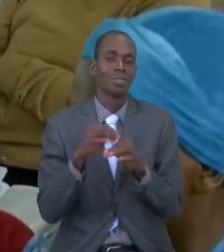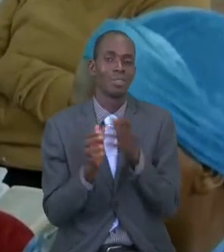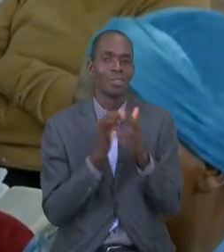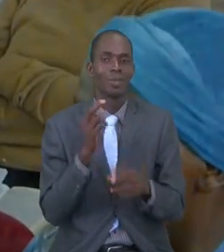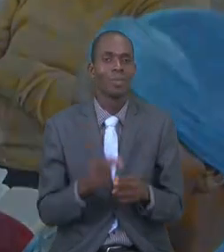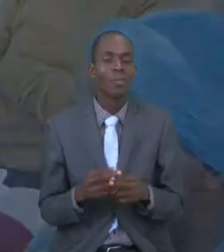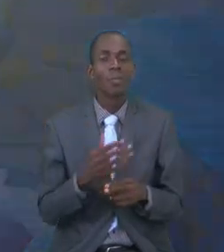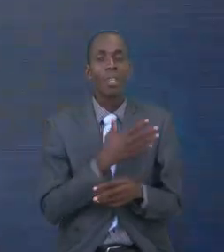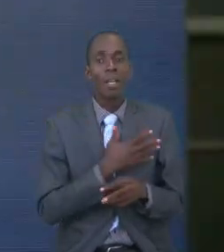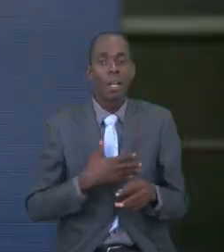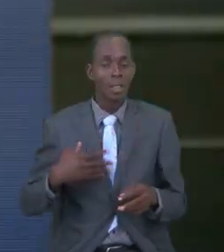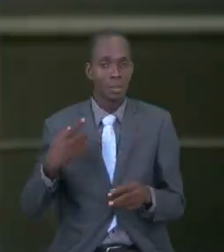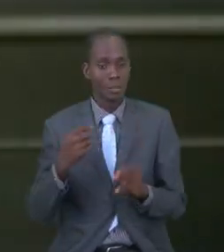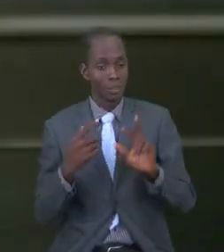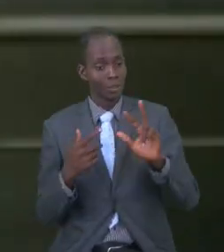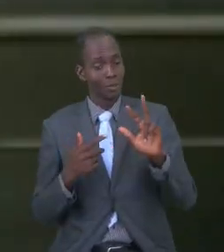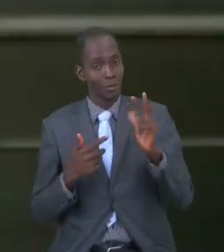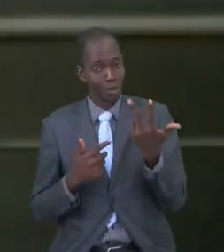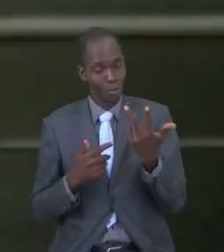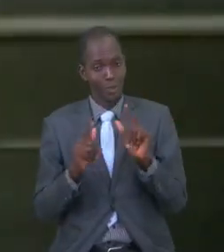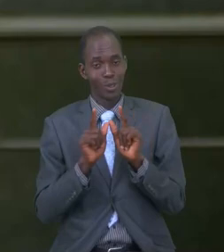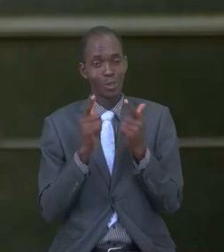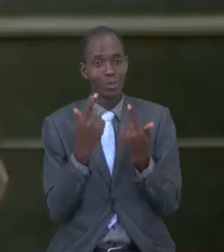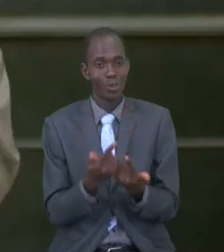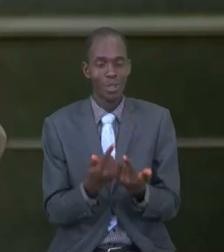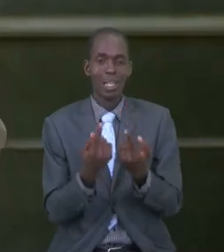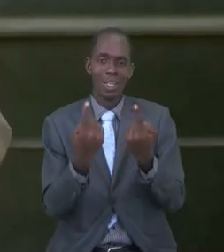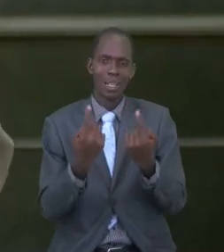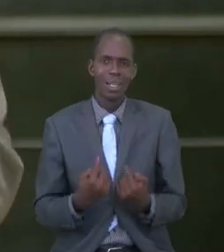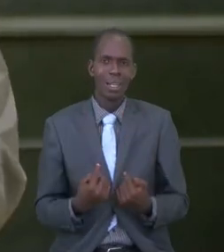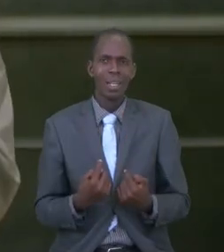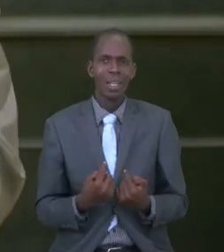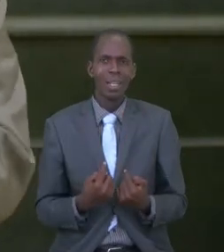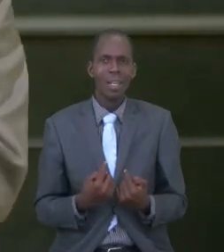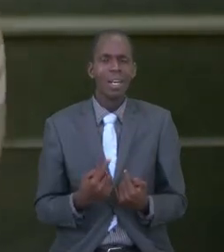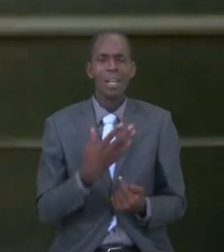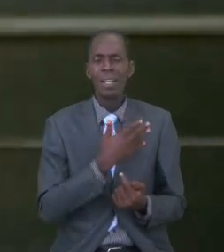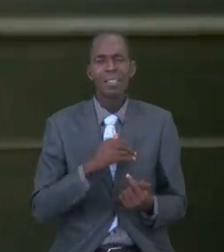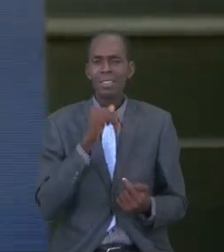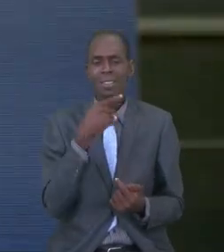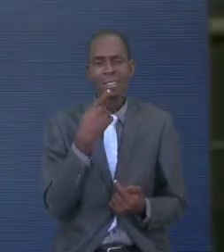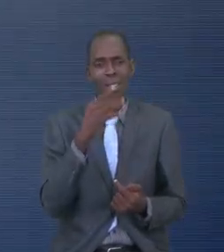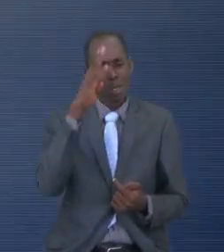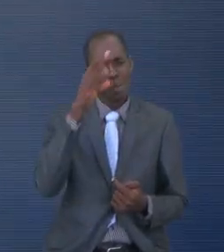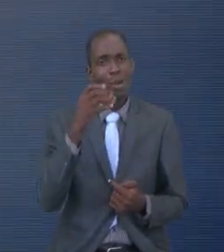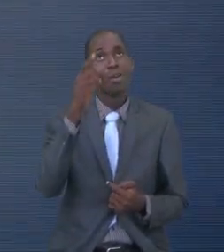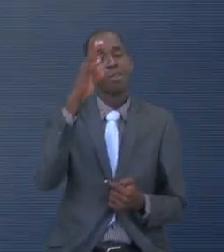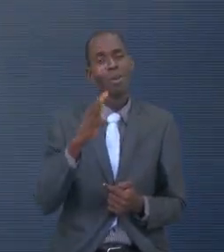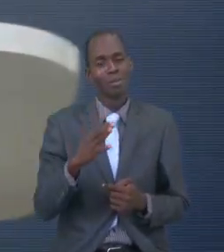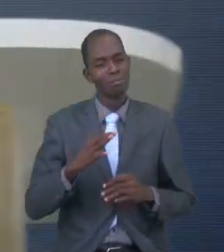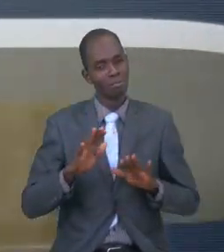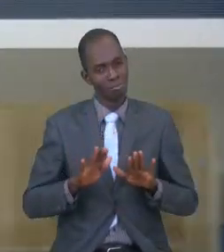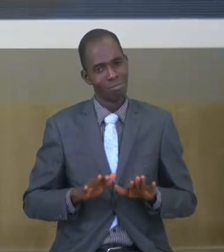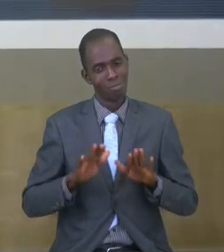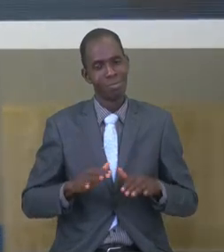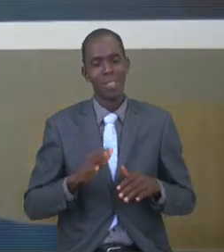And the thought came, and he didn't say, man of God, come down. He said, man